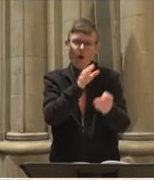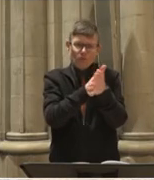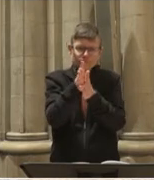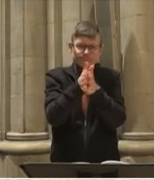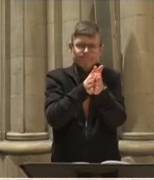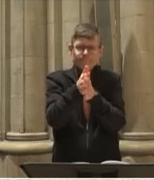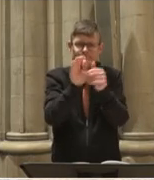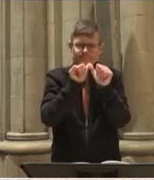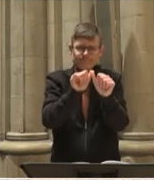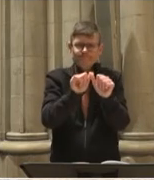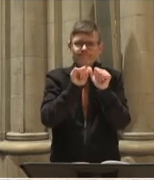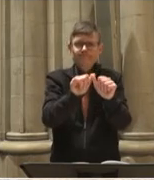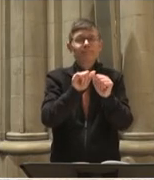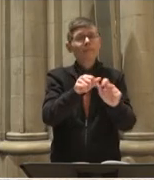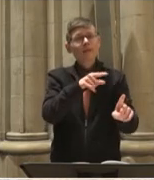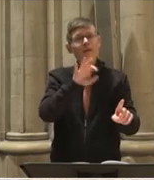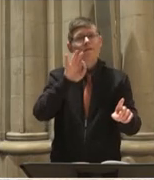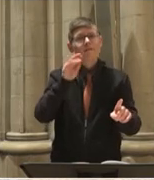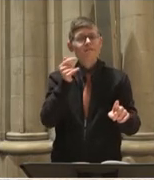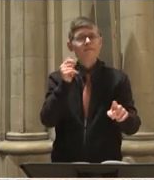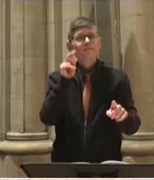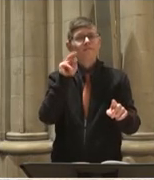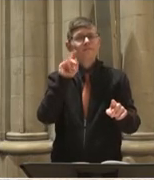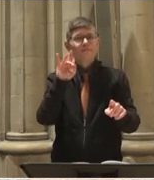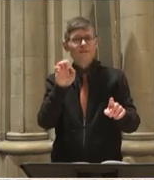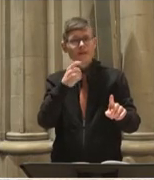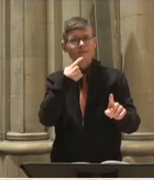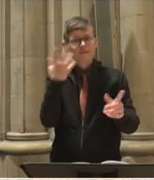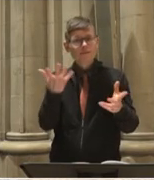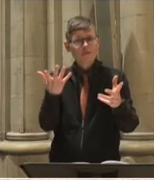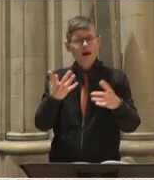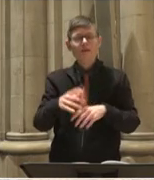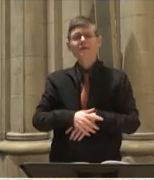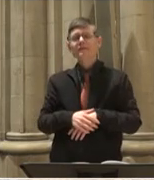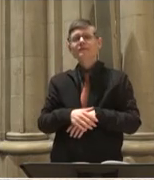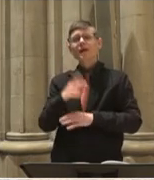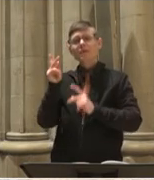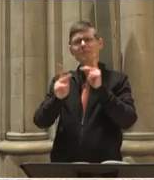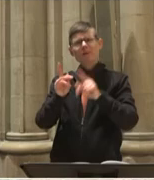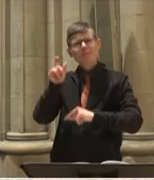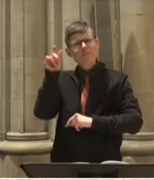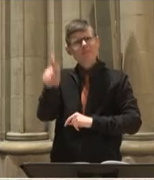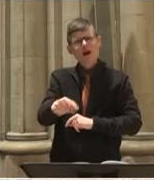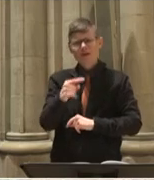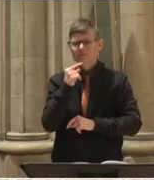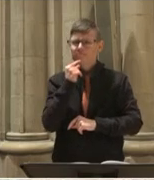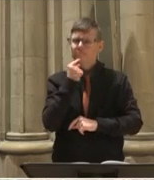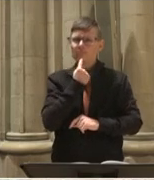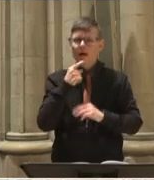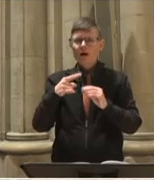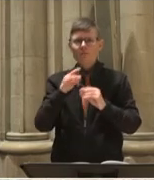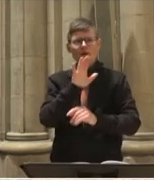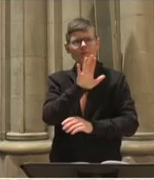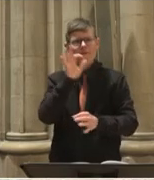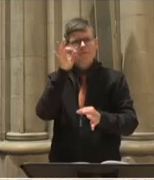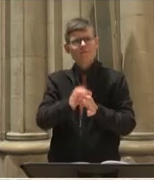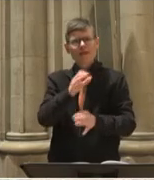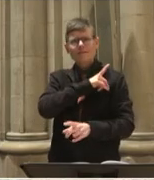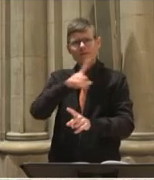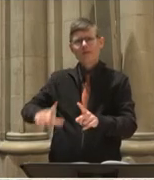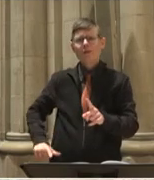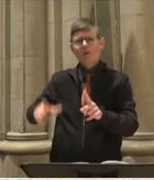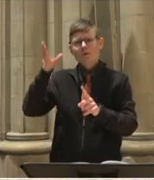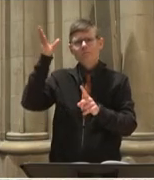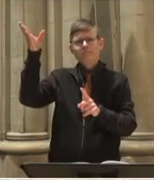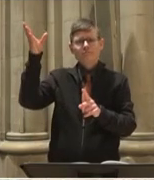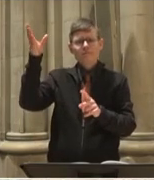way. And so she said this, she said, "People need to be serious about their faith in the Lord." She